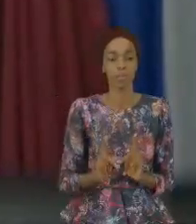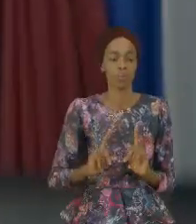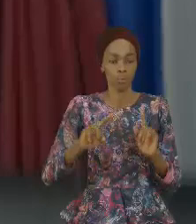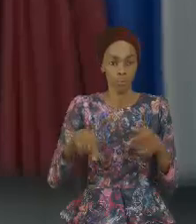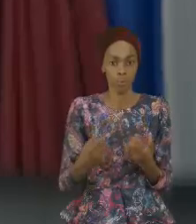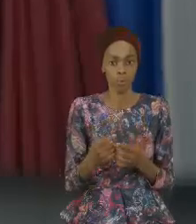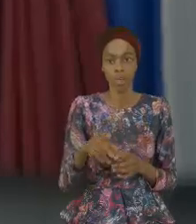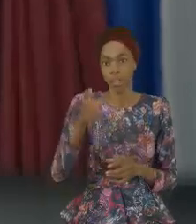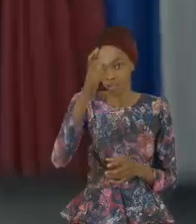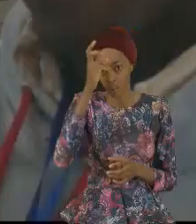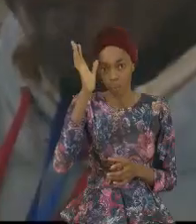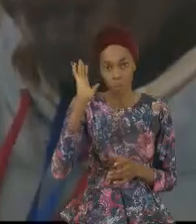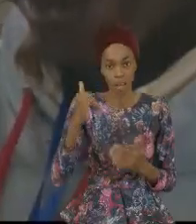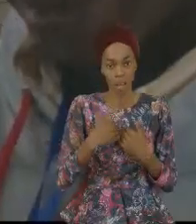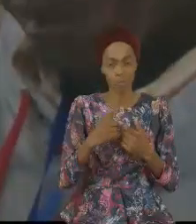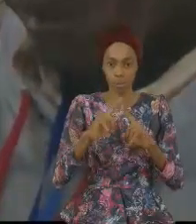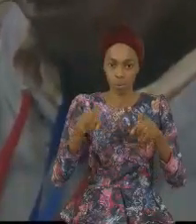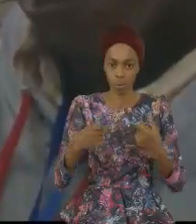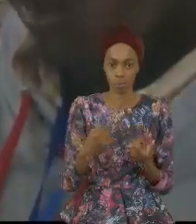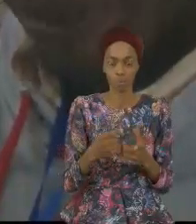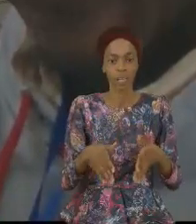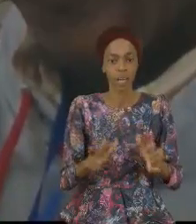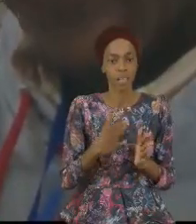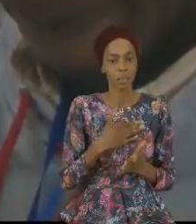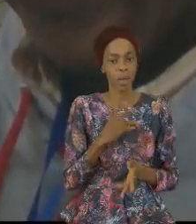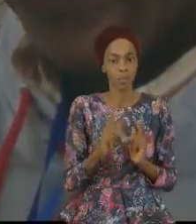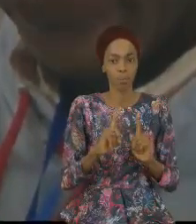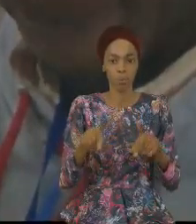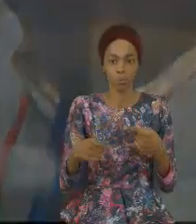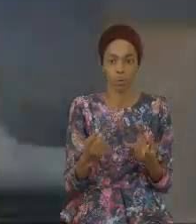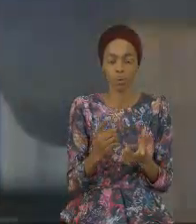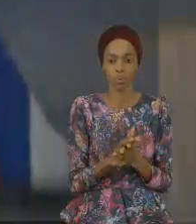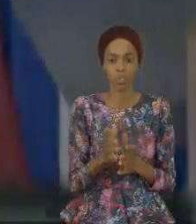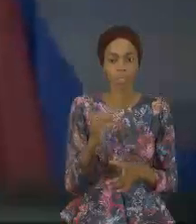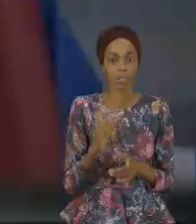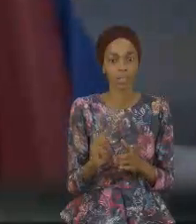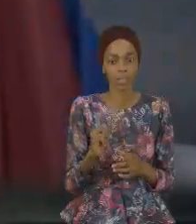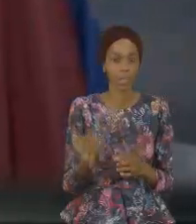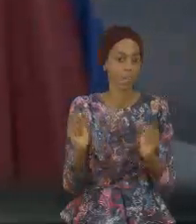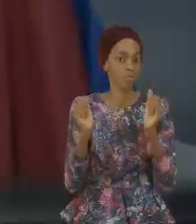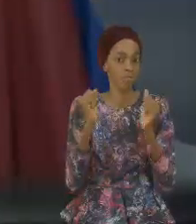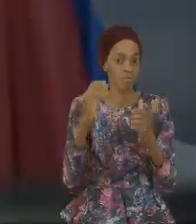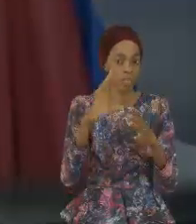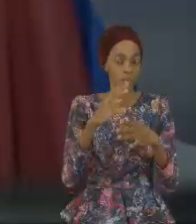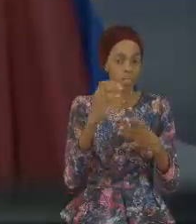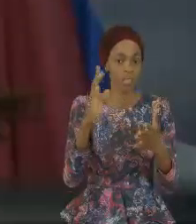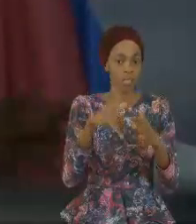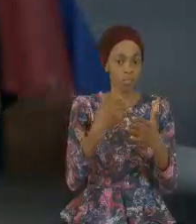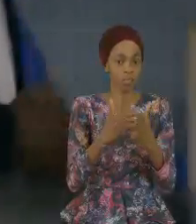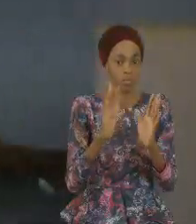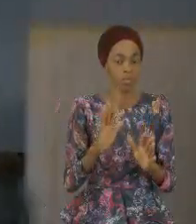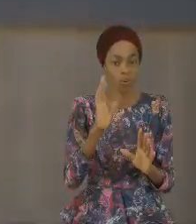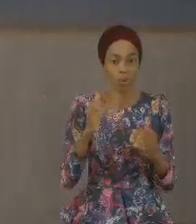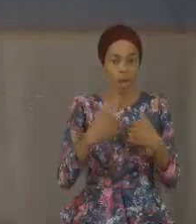will have to budge. Let my people go. The captors will have to move. Let